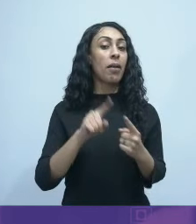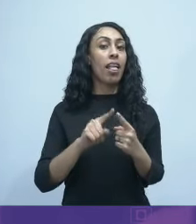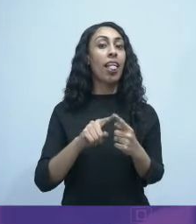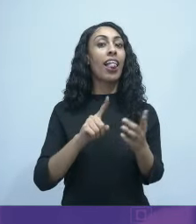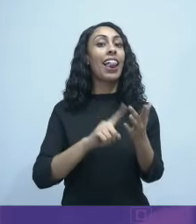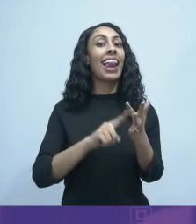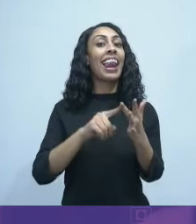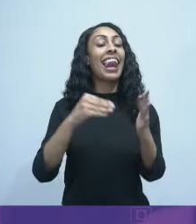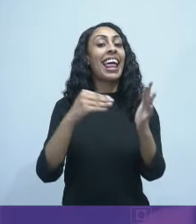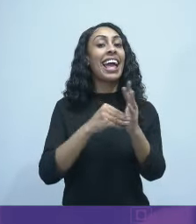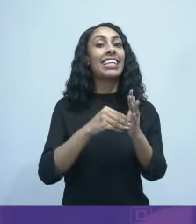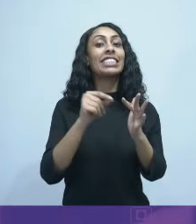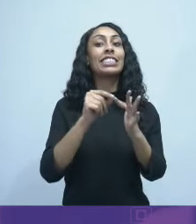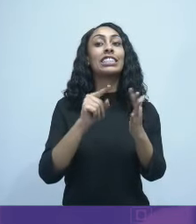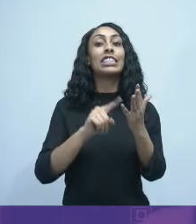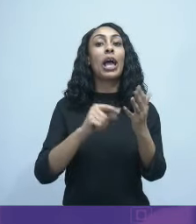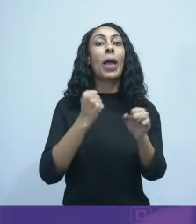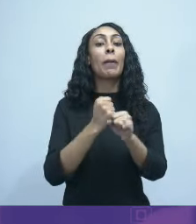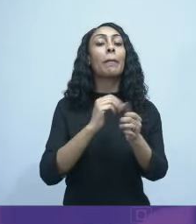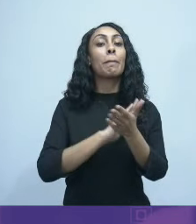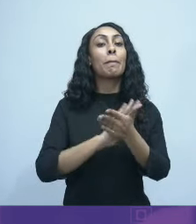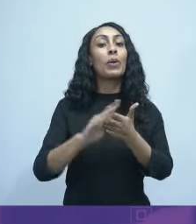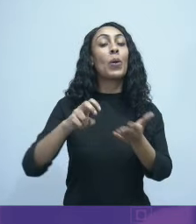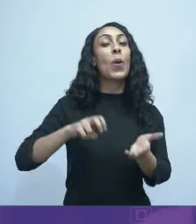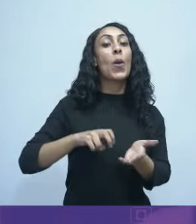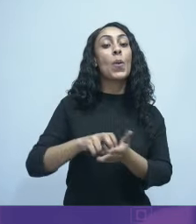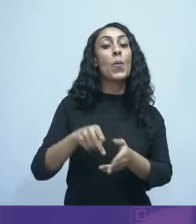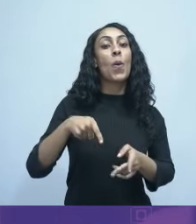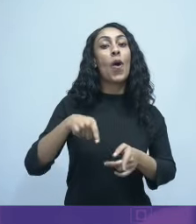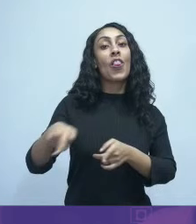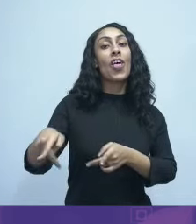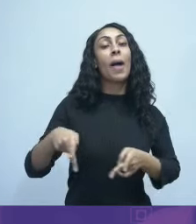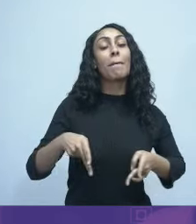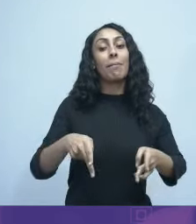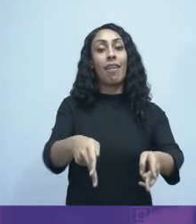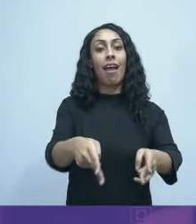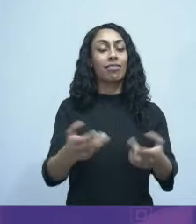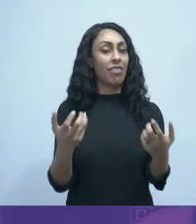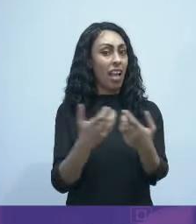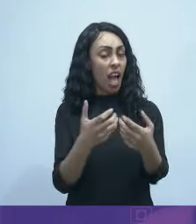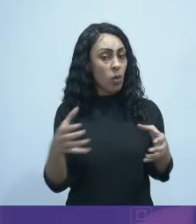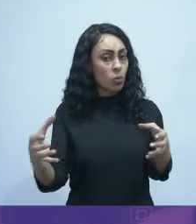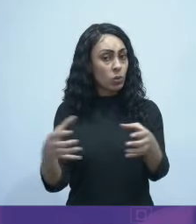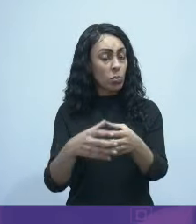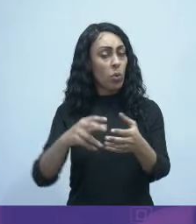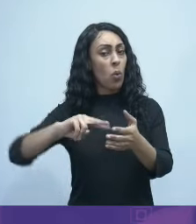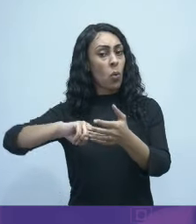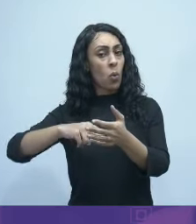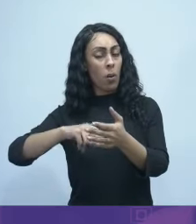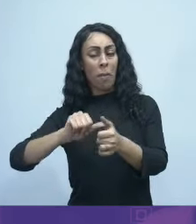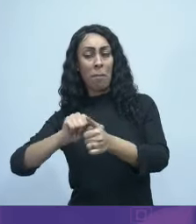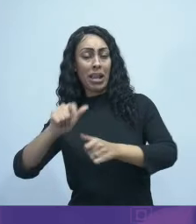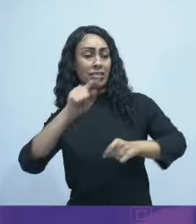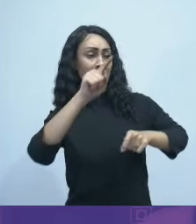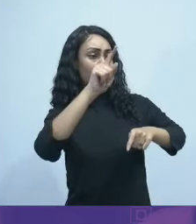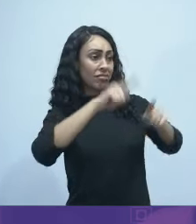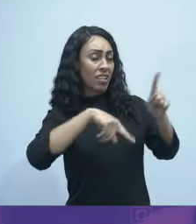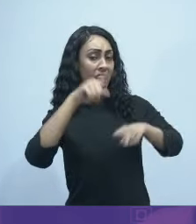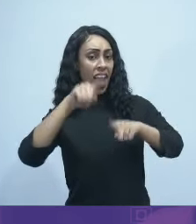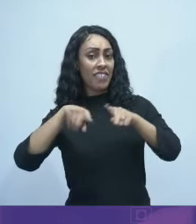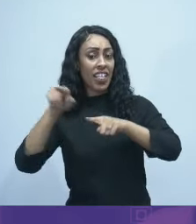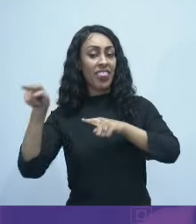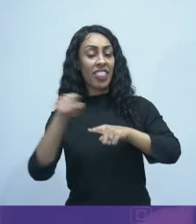from Liz Pugh at Walk the Plank. She asks, how can smaller organisations best diversify their networks and